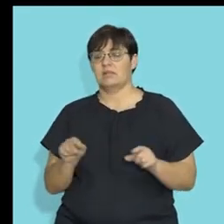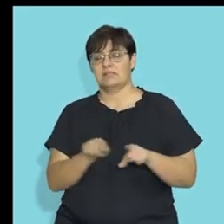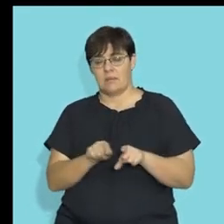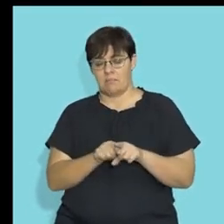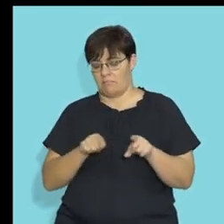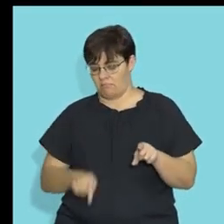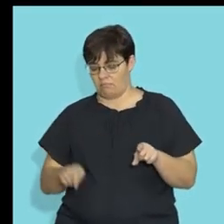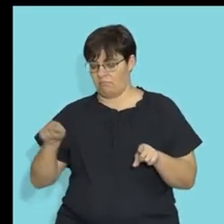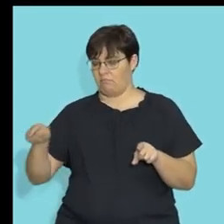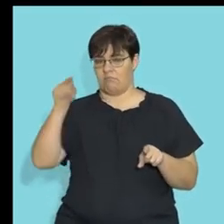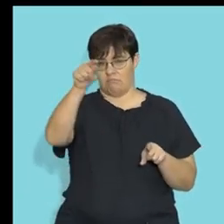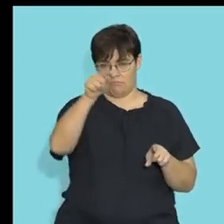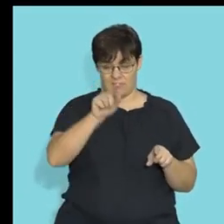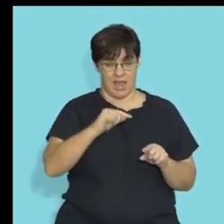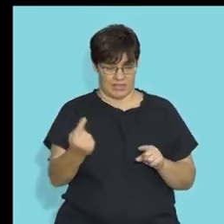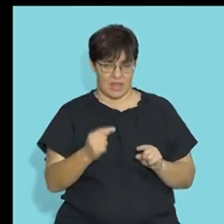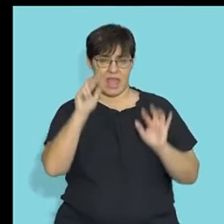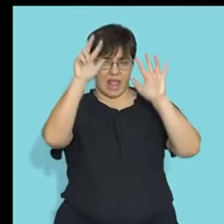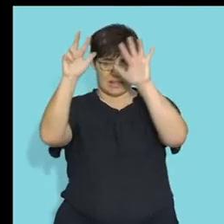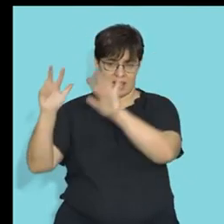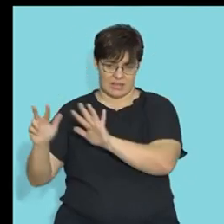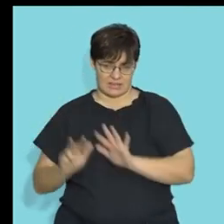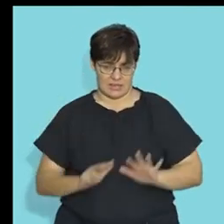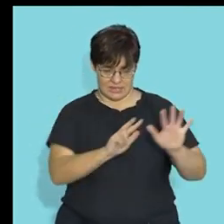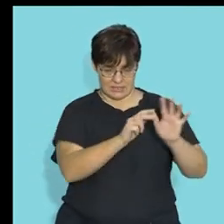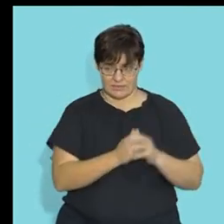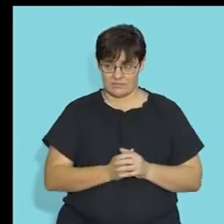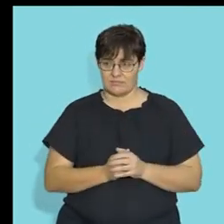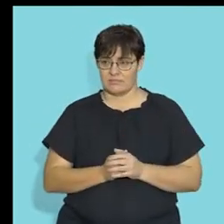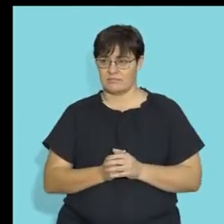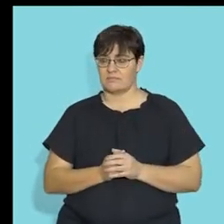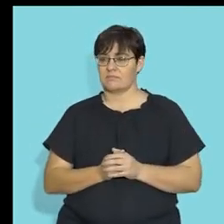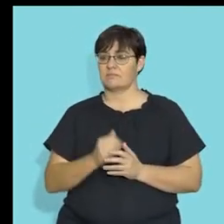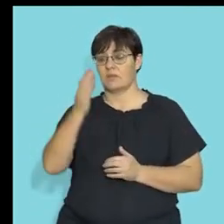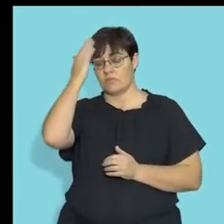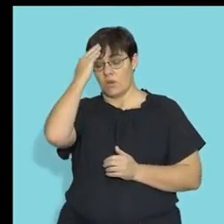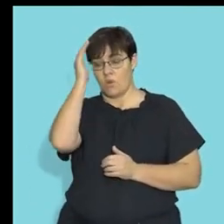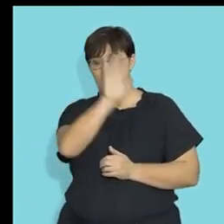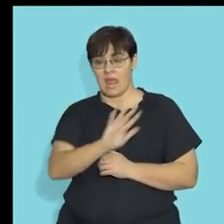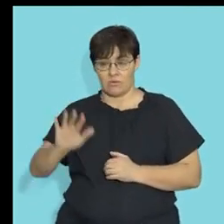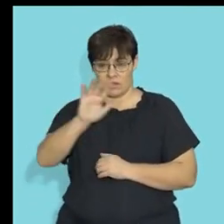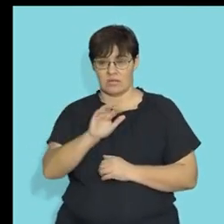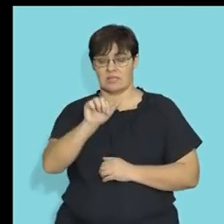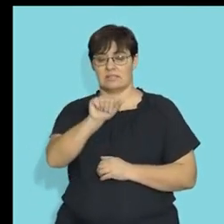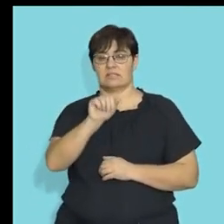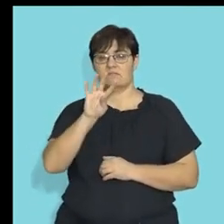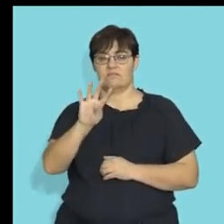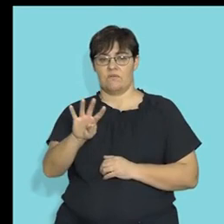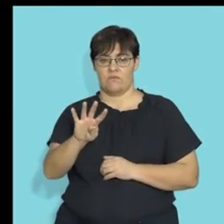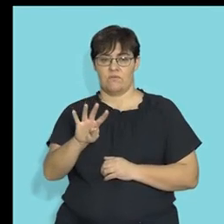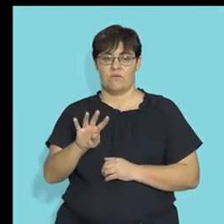centimeters, as well as the lengths of all of the other sides of this square. We know that the area would